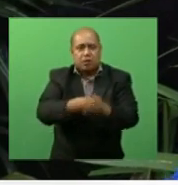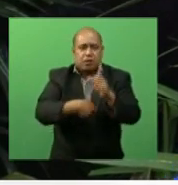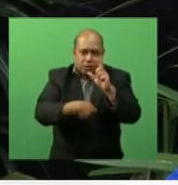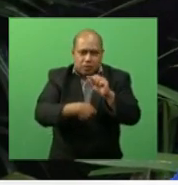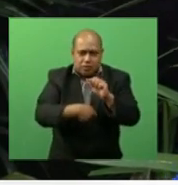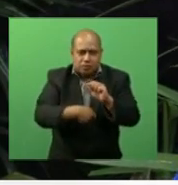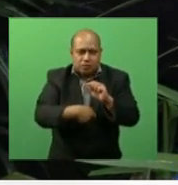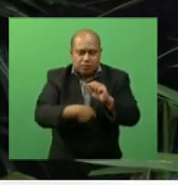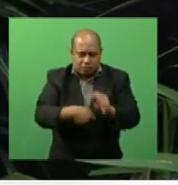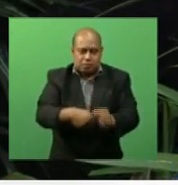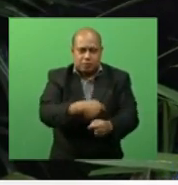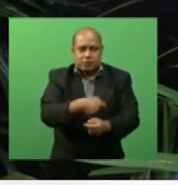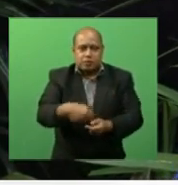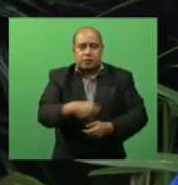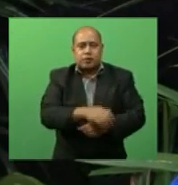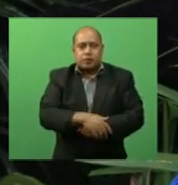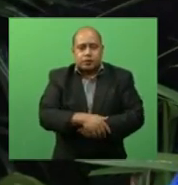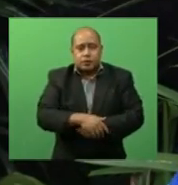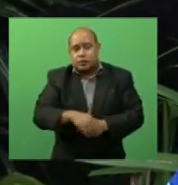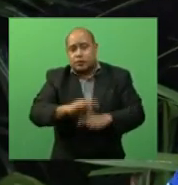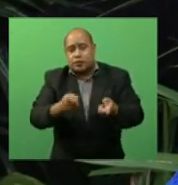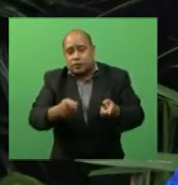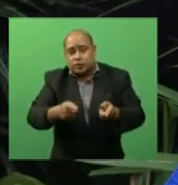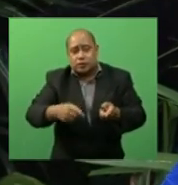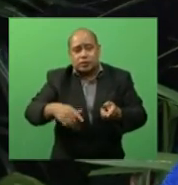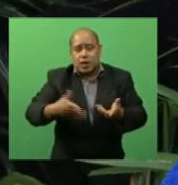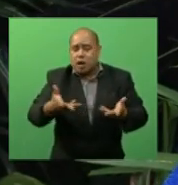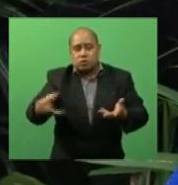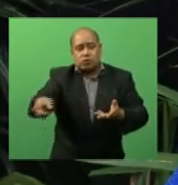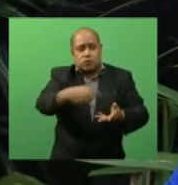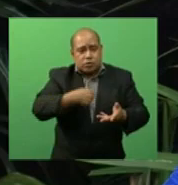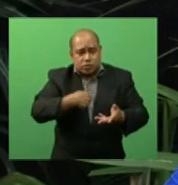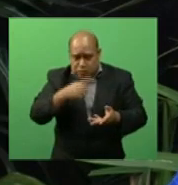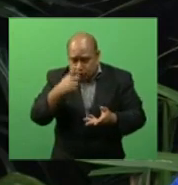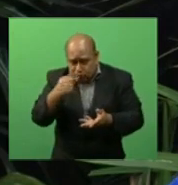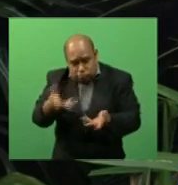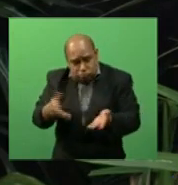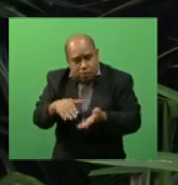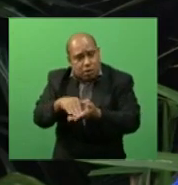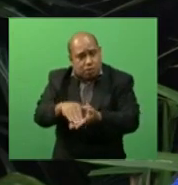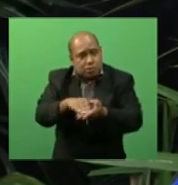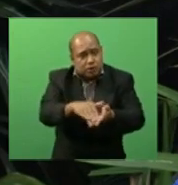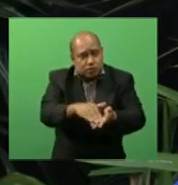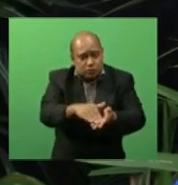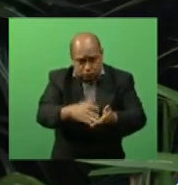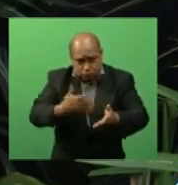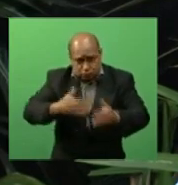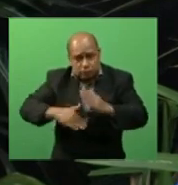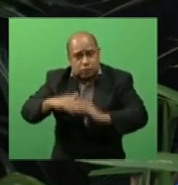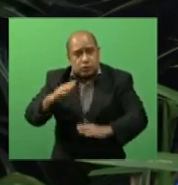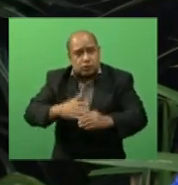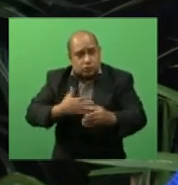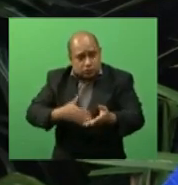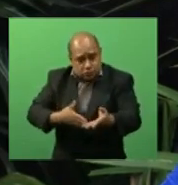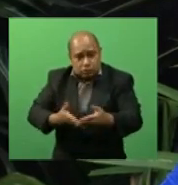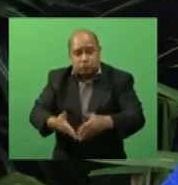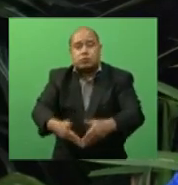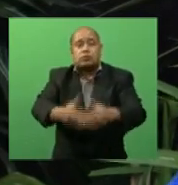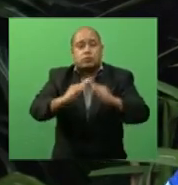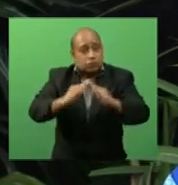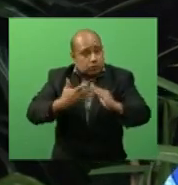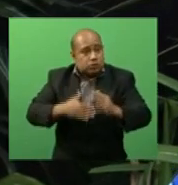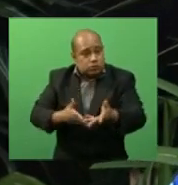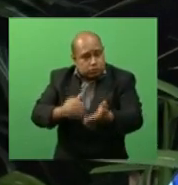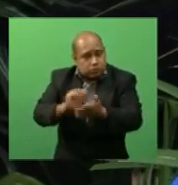And where is that capacity? How quickly the businesses are going to build that capacity to start doing